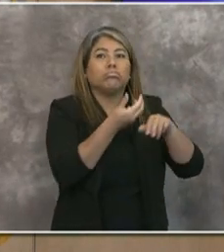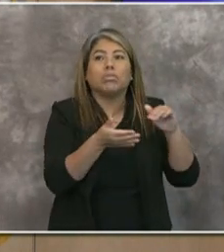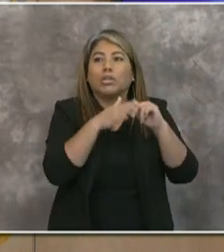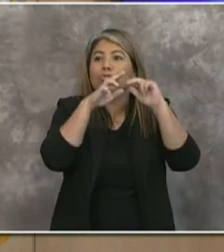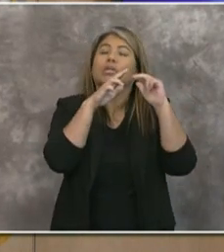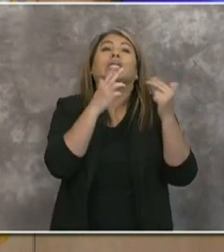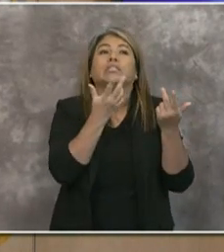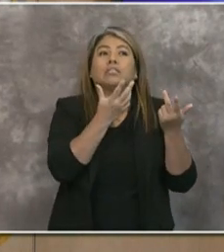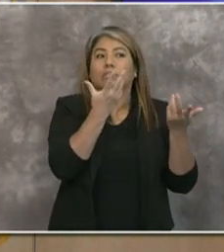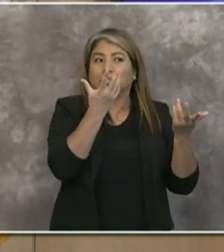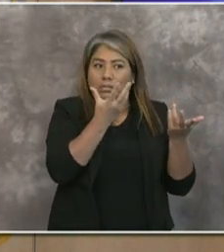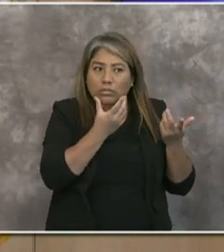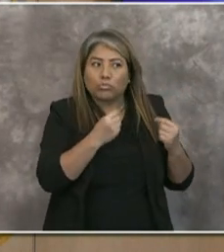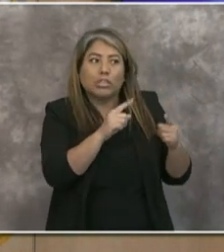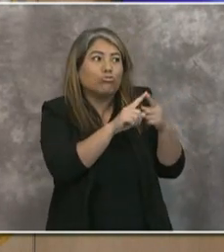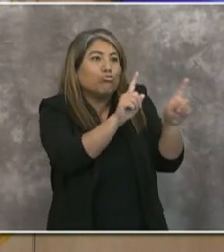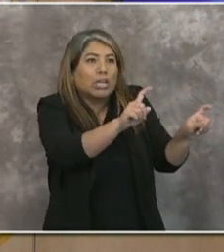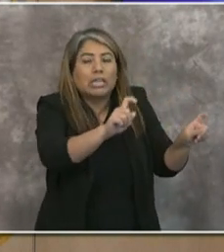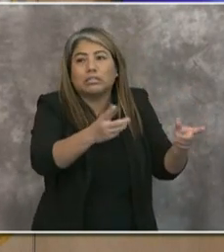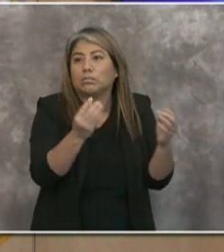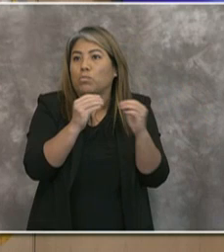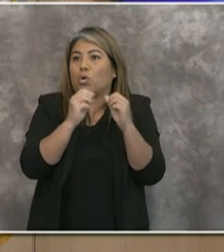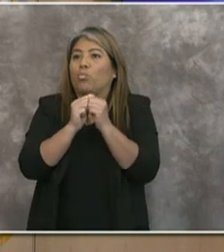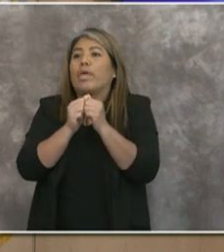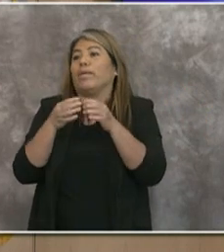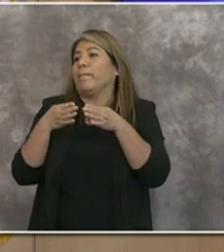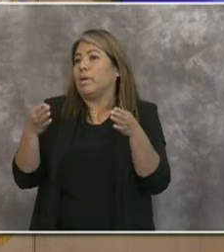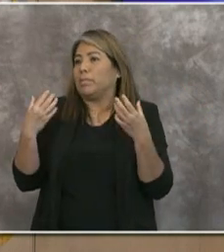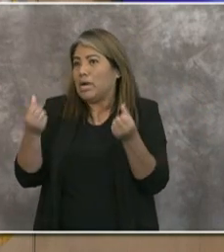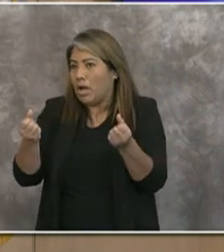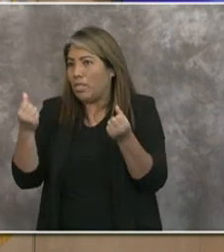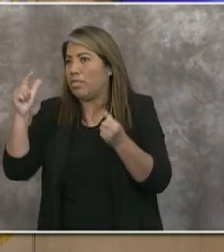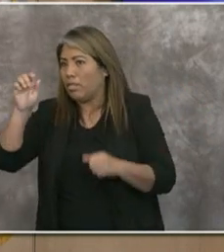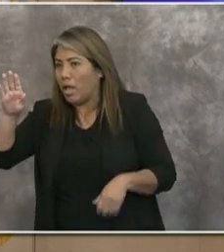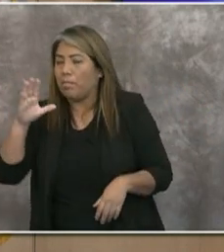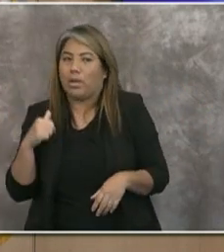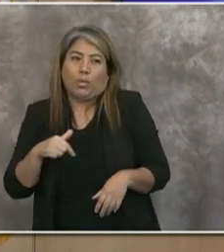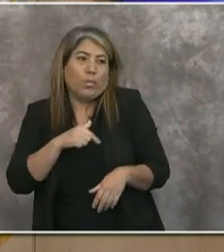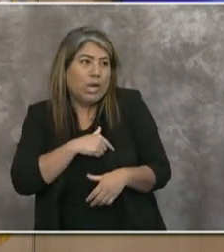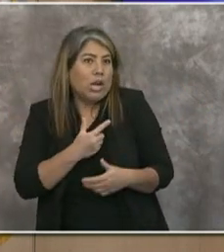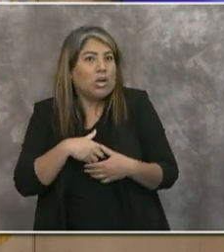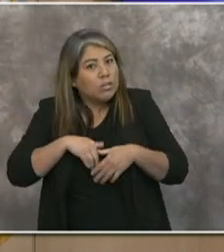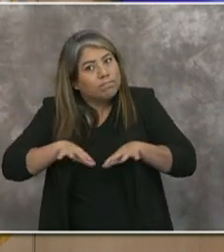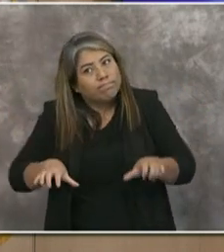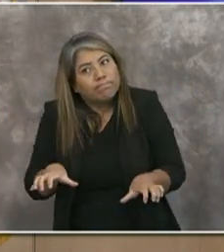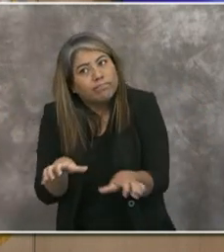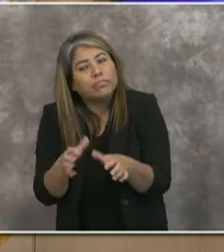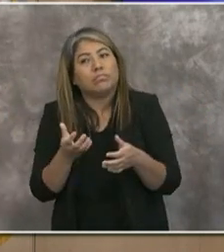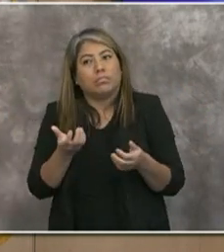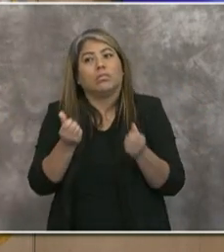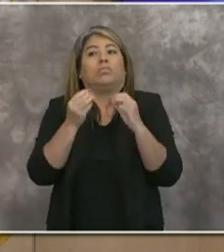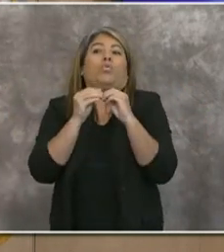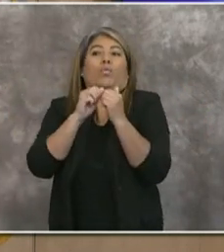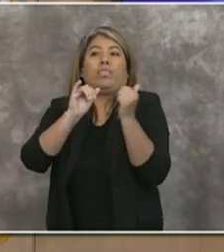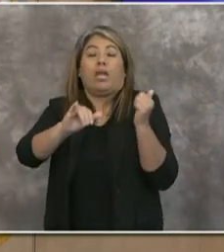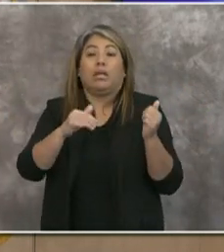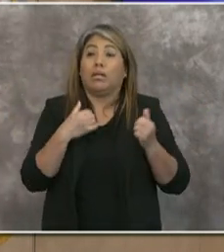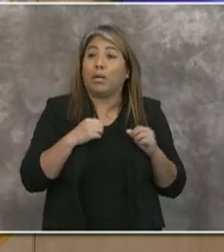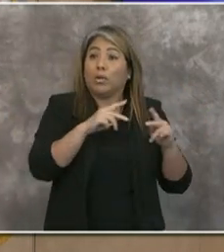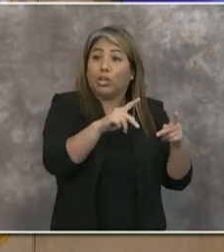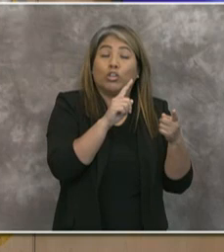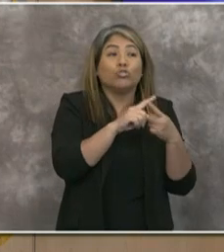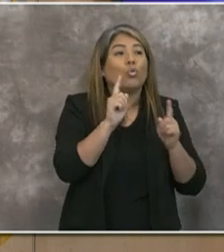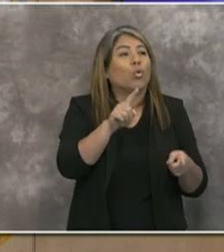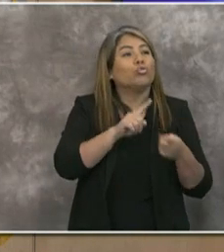our internal testing capacity here through our public health lab, and we are aggressively moving forward in that. There's opportunities where we can go to skilled